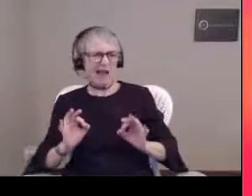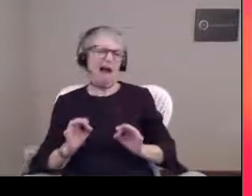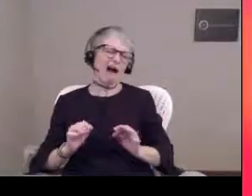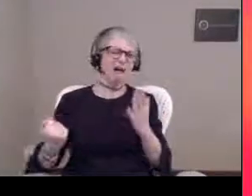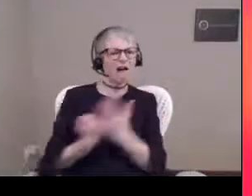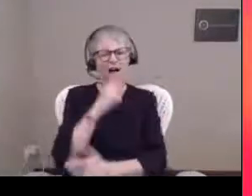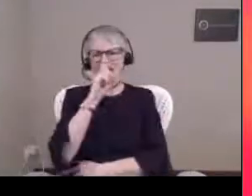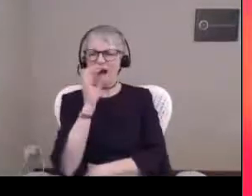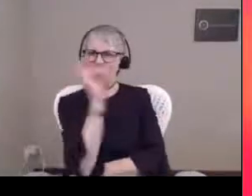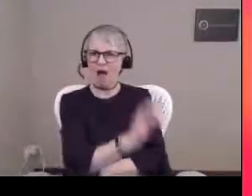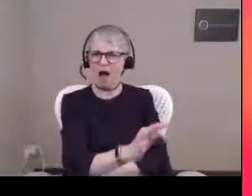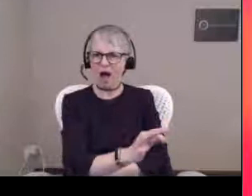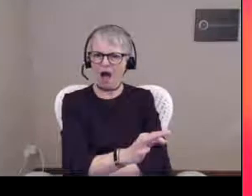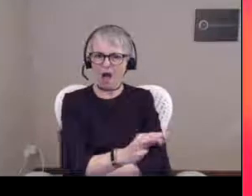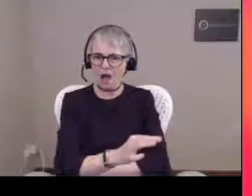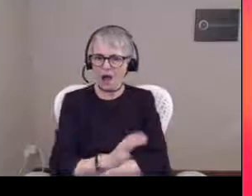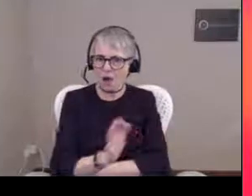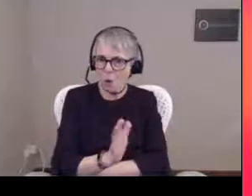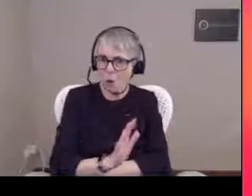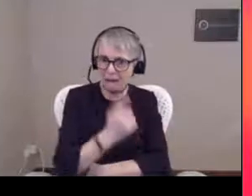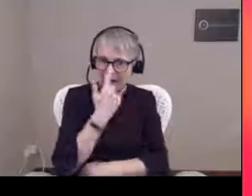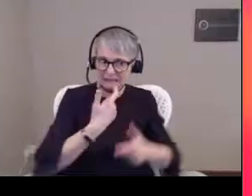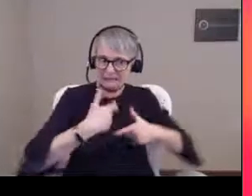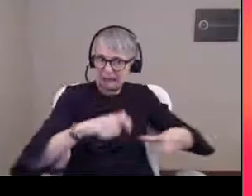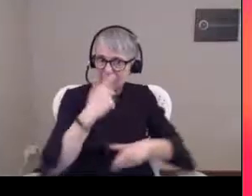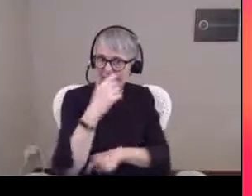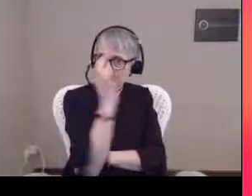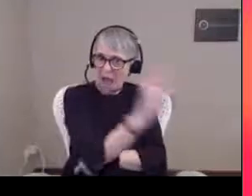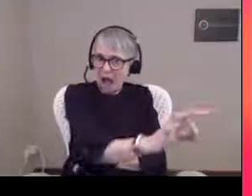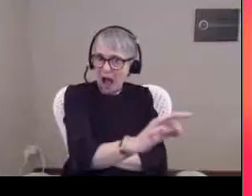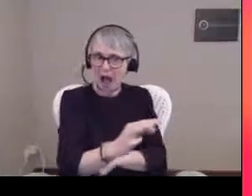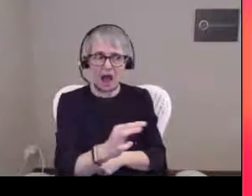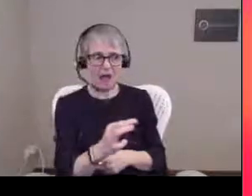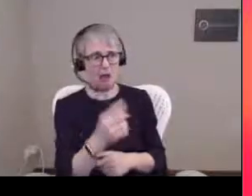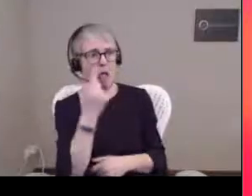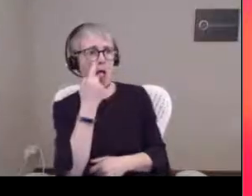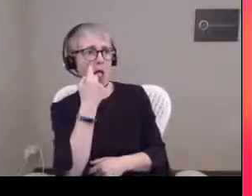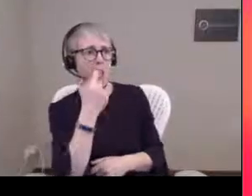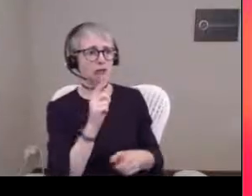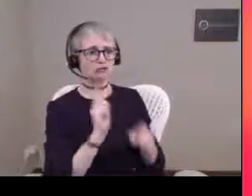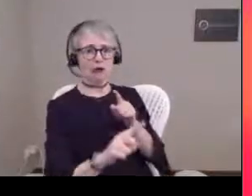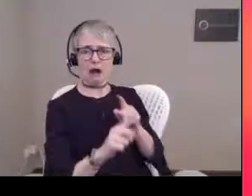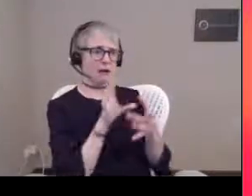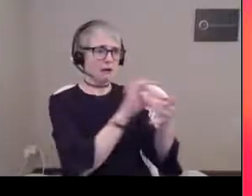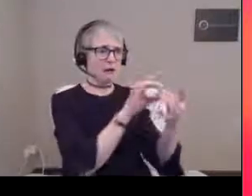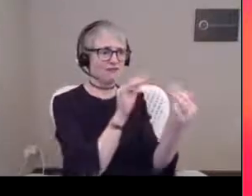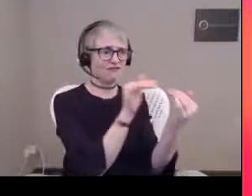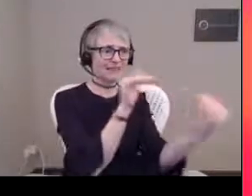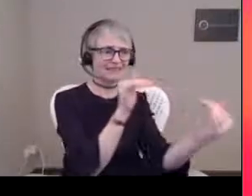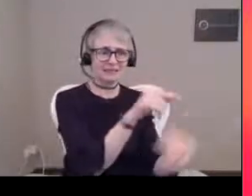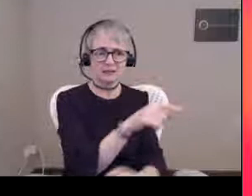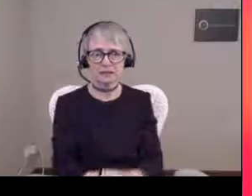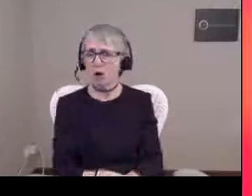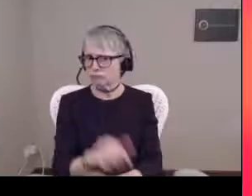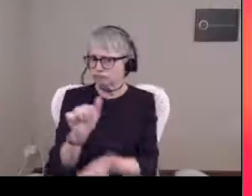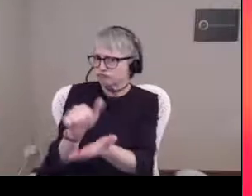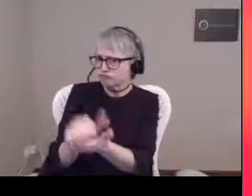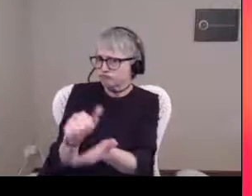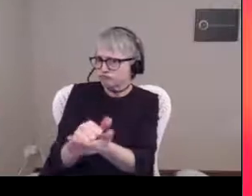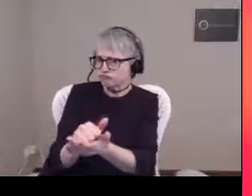it is, it shouldn't put them off applying because they don't have a background in television sector. No, absolutely not.